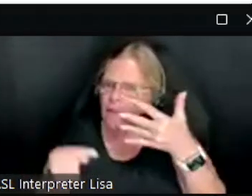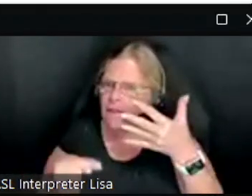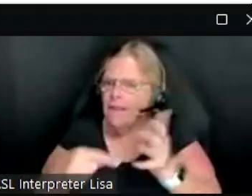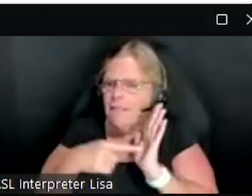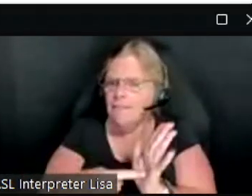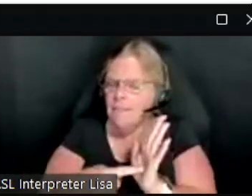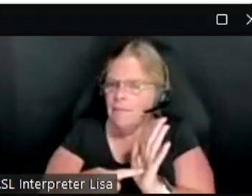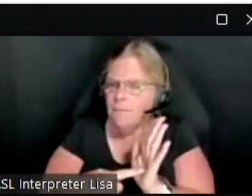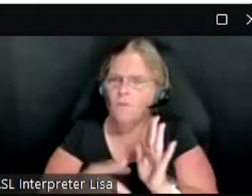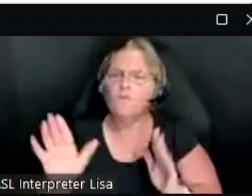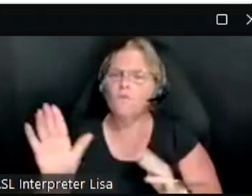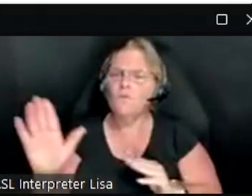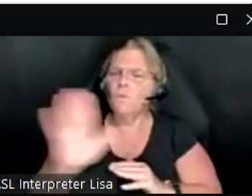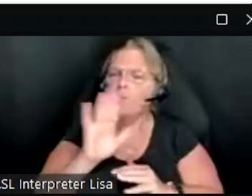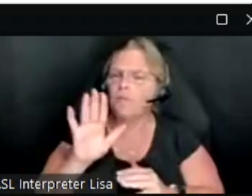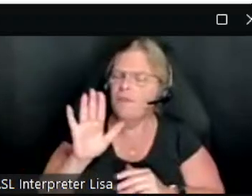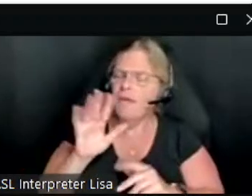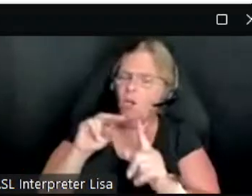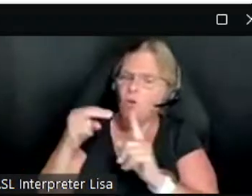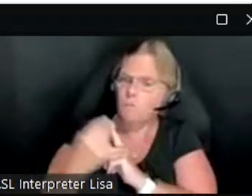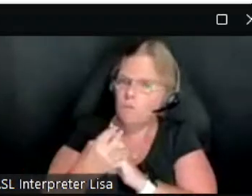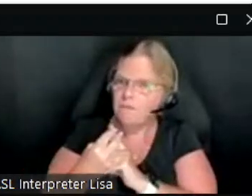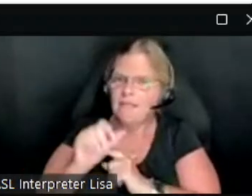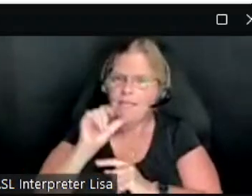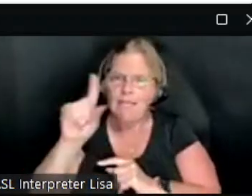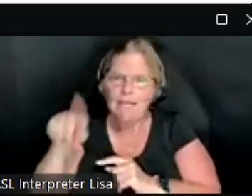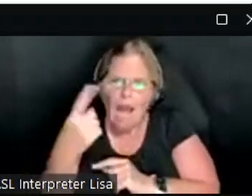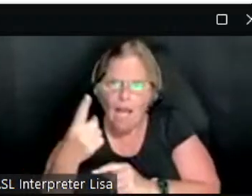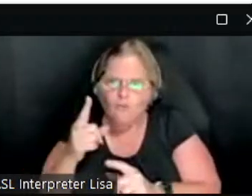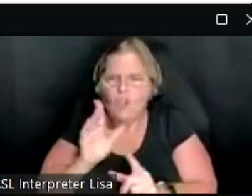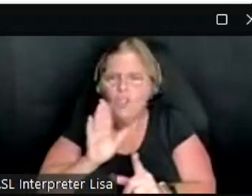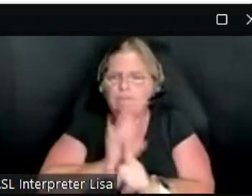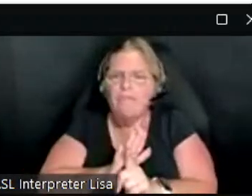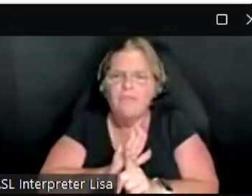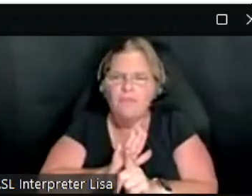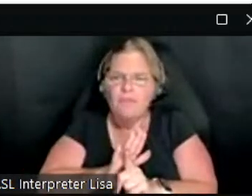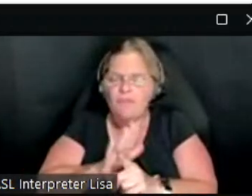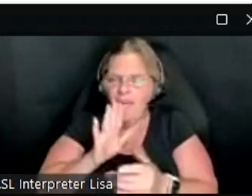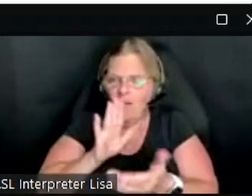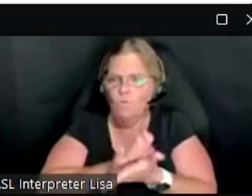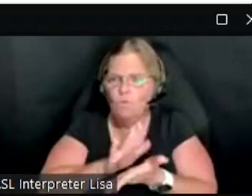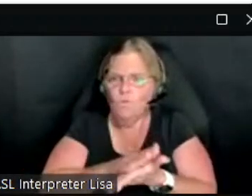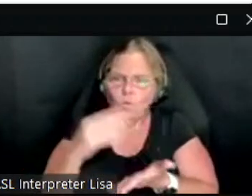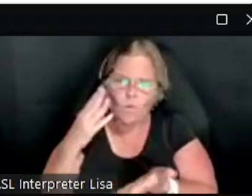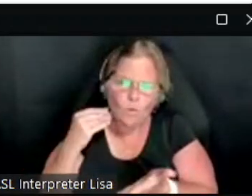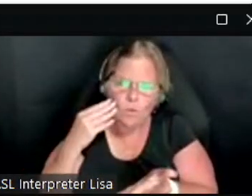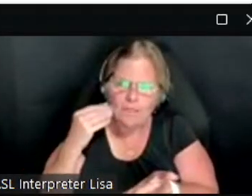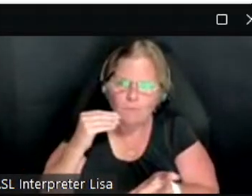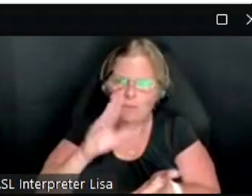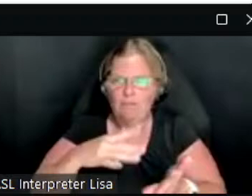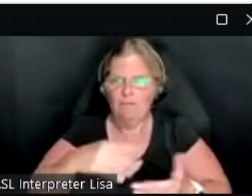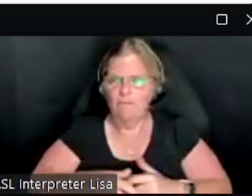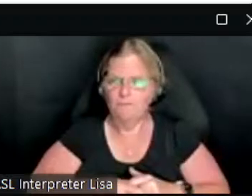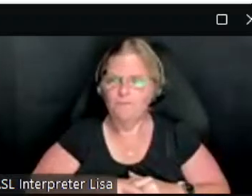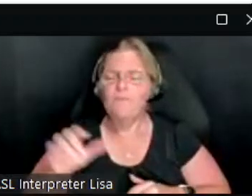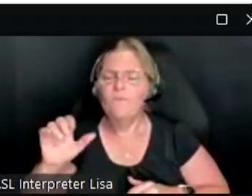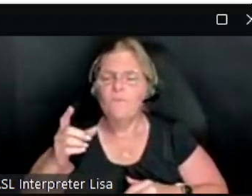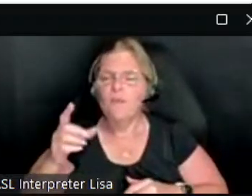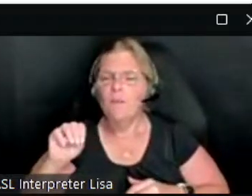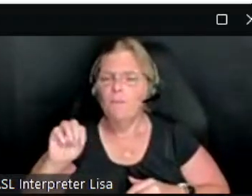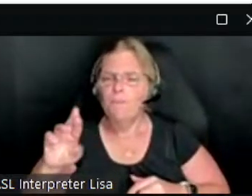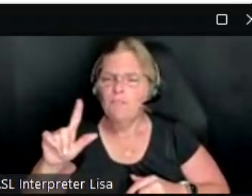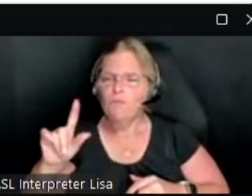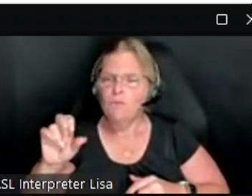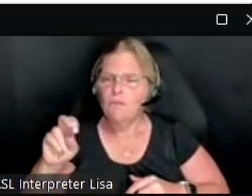and their point of reference is beyond what their lived experience may have been, and they see what the outcome is. Great, thanks. So